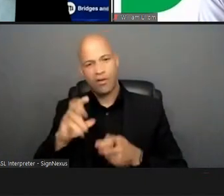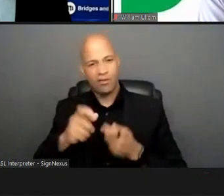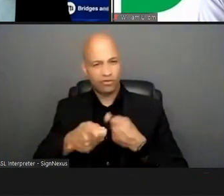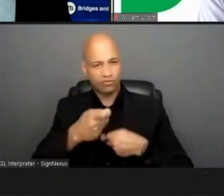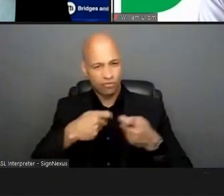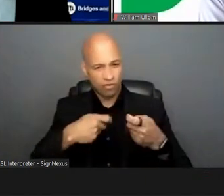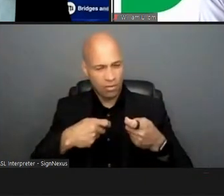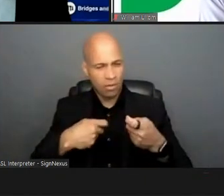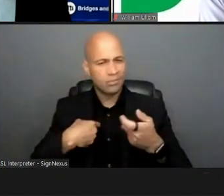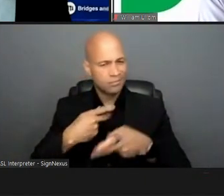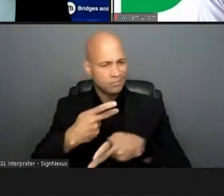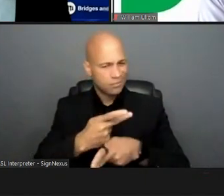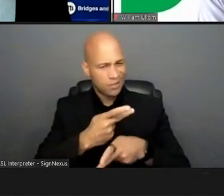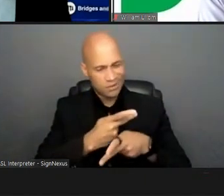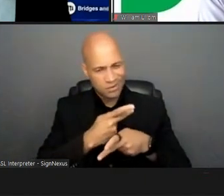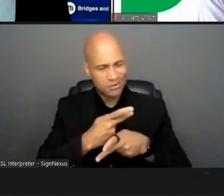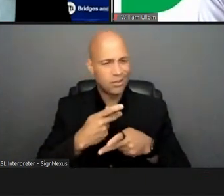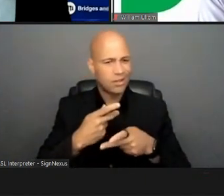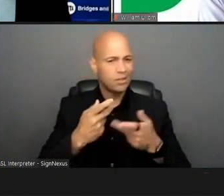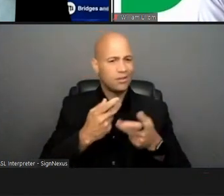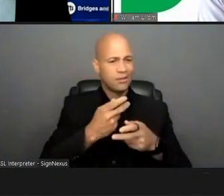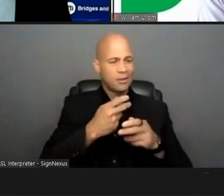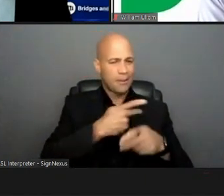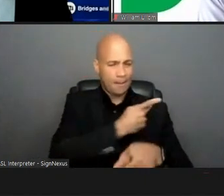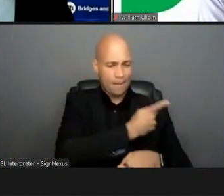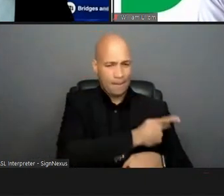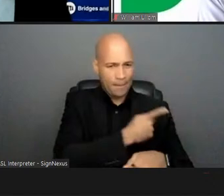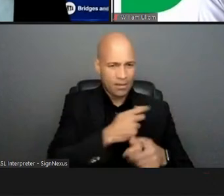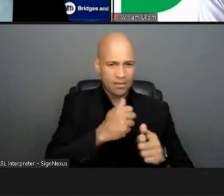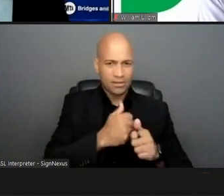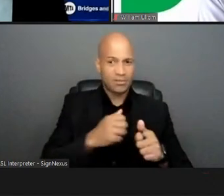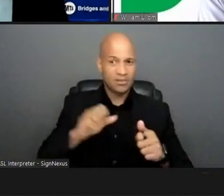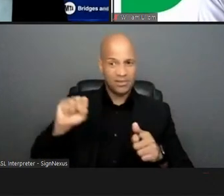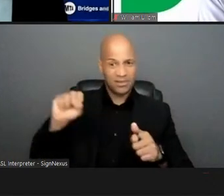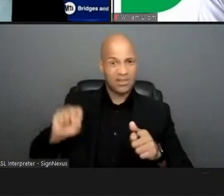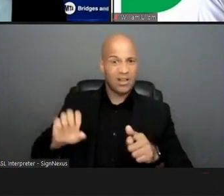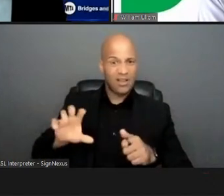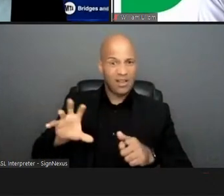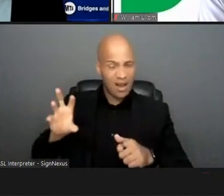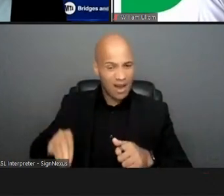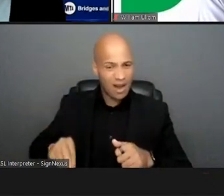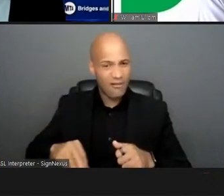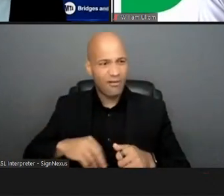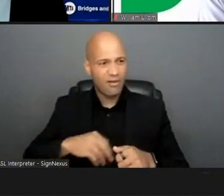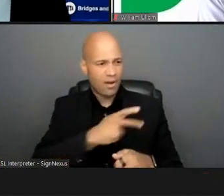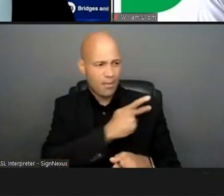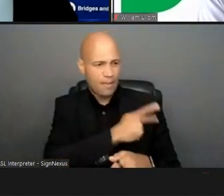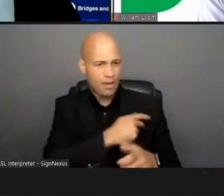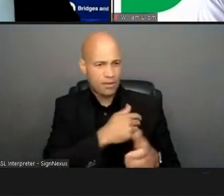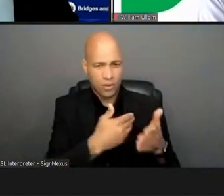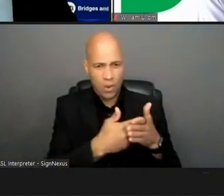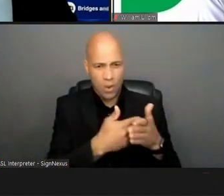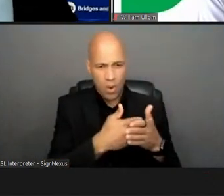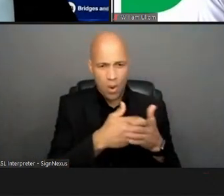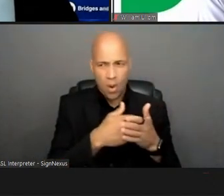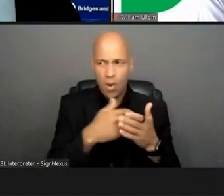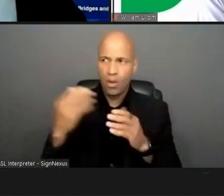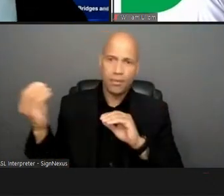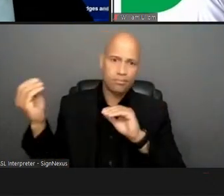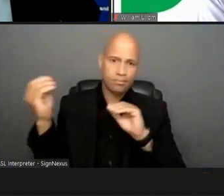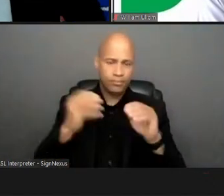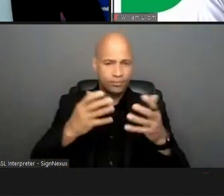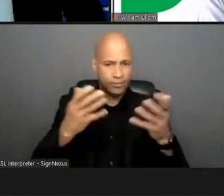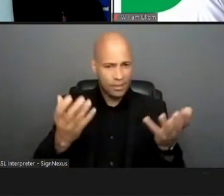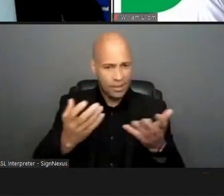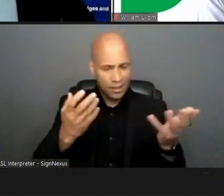taken care of patients from as far away as South Africa and some as close in my own neighborhood patients and their families come to us to receive world-class Medical Care coming from